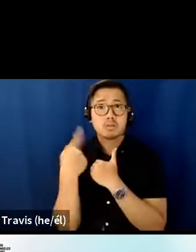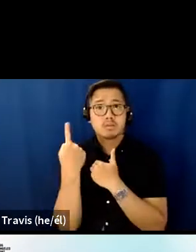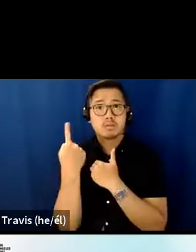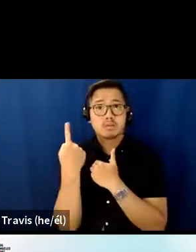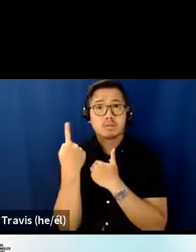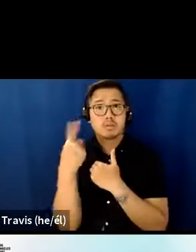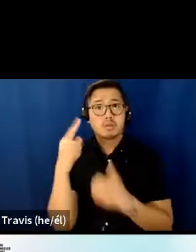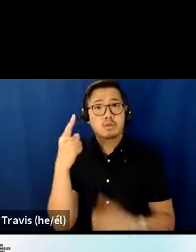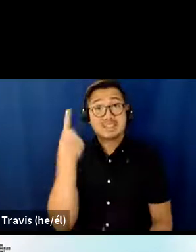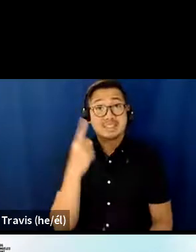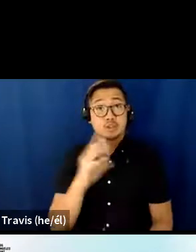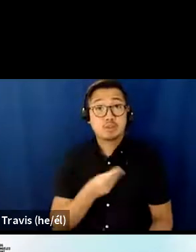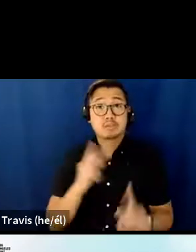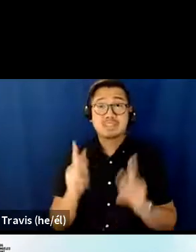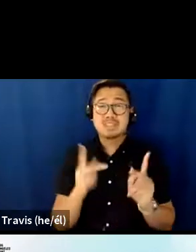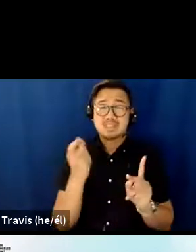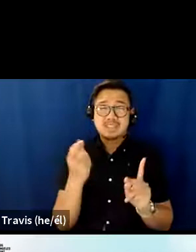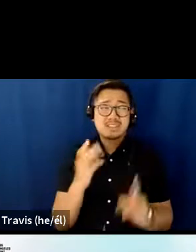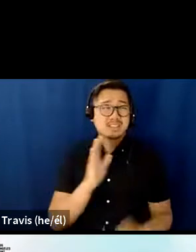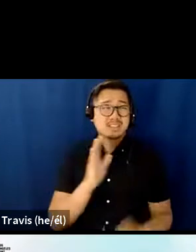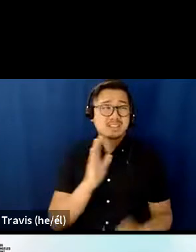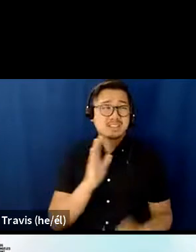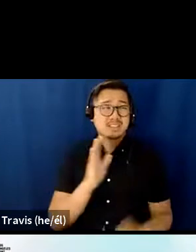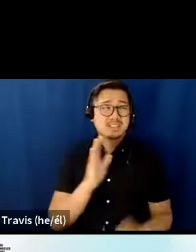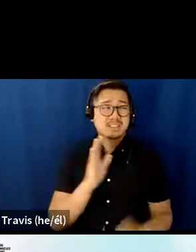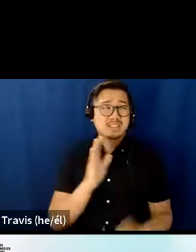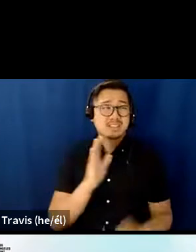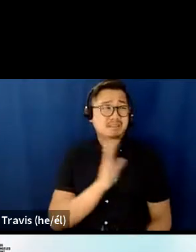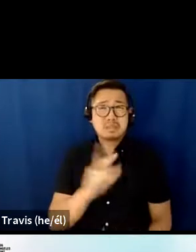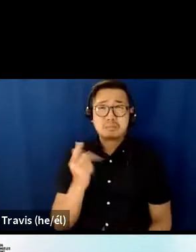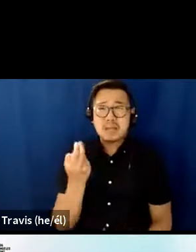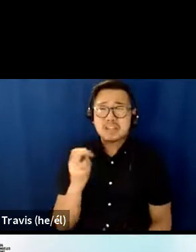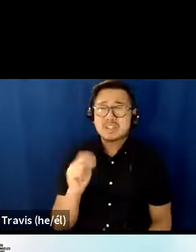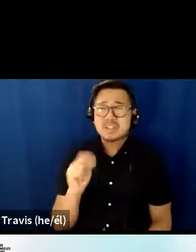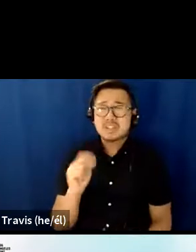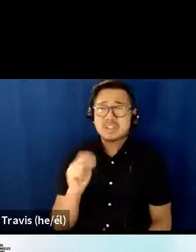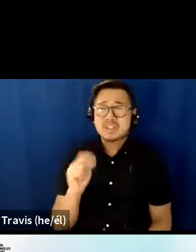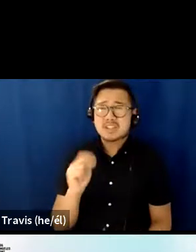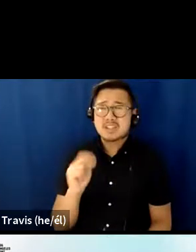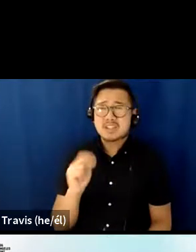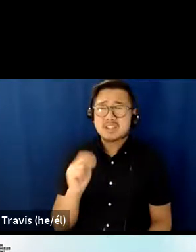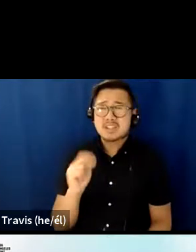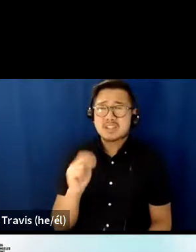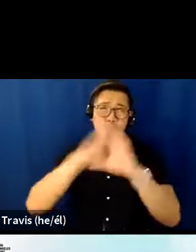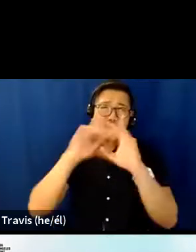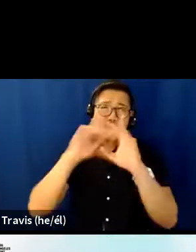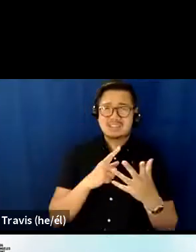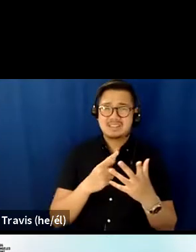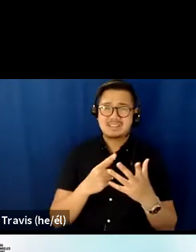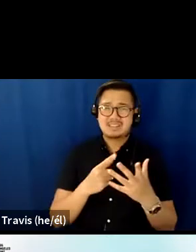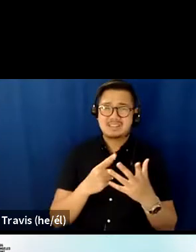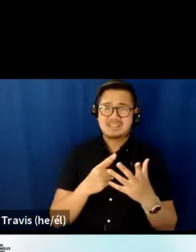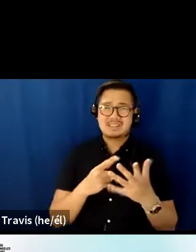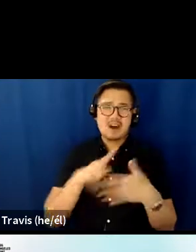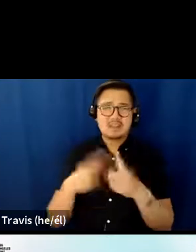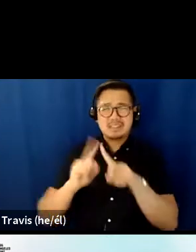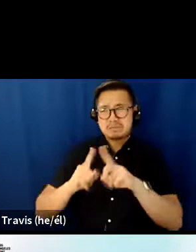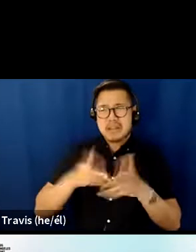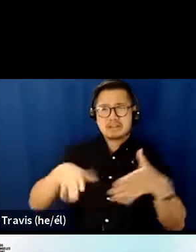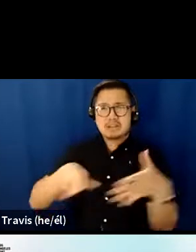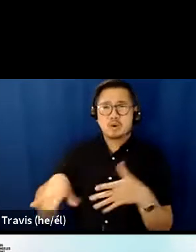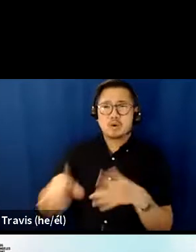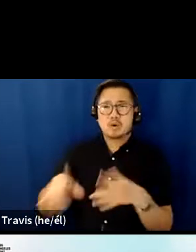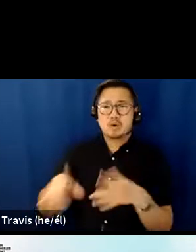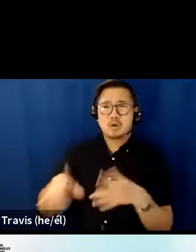sacrifice so much of their passion, so much of their dreams, all of that for grant funding, as someone who is light